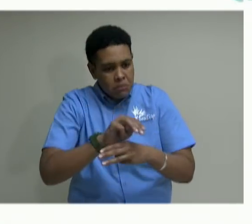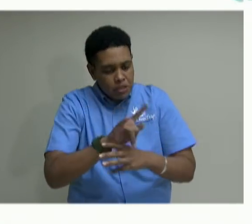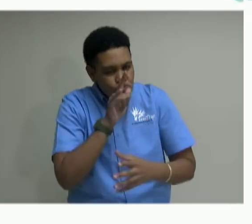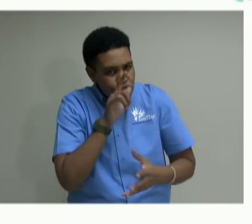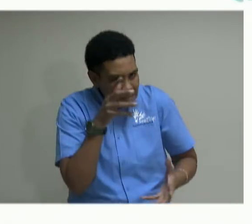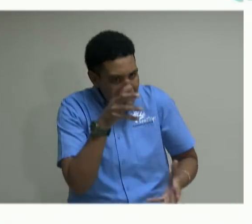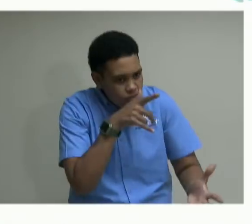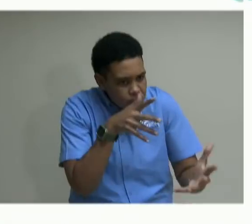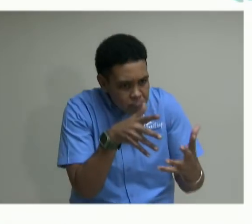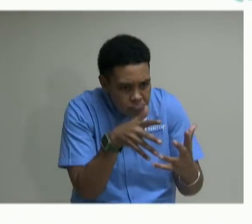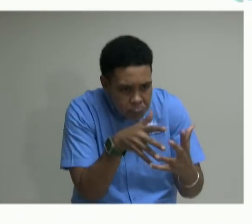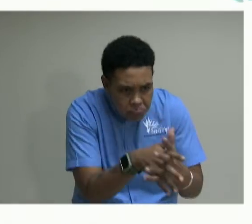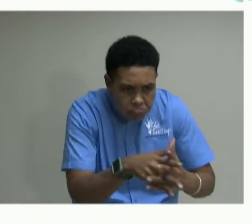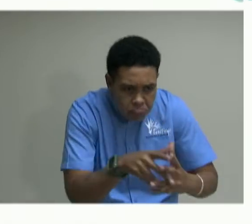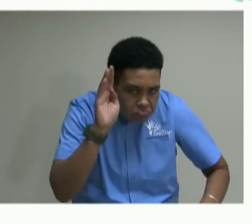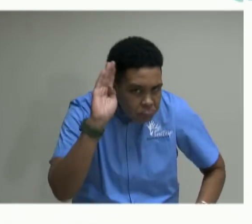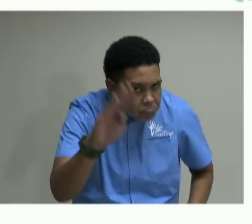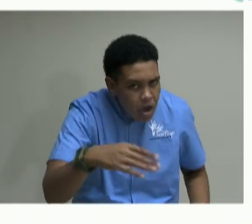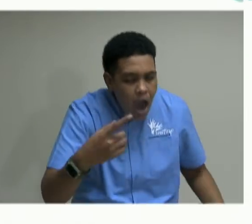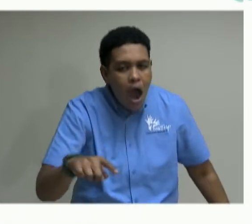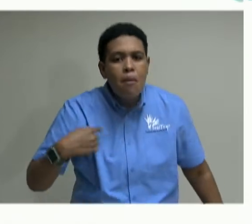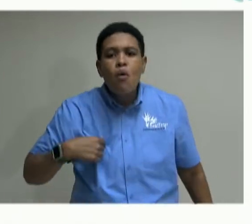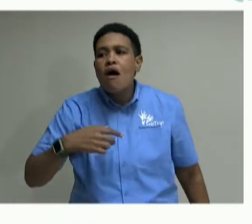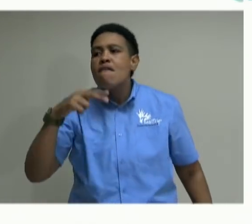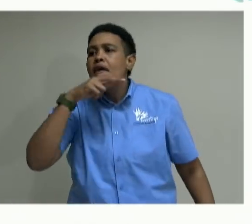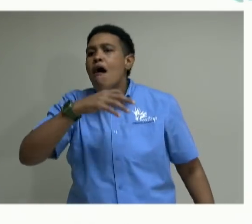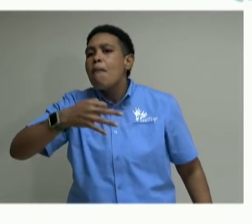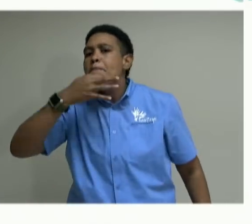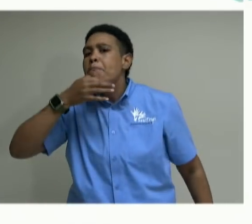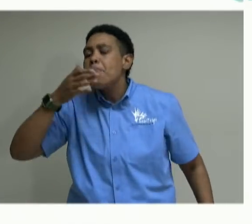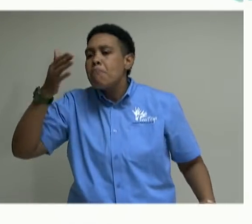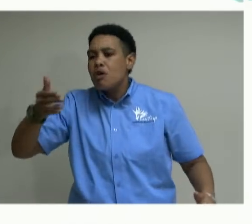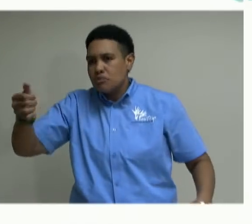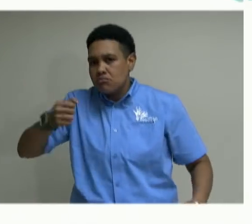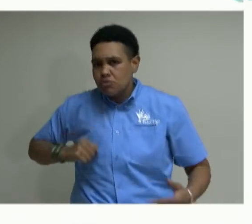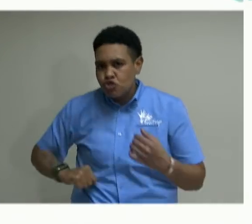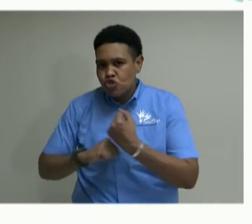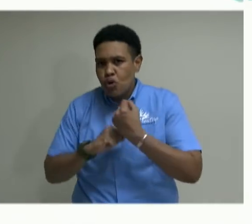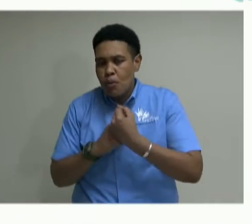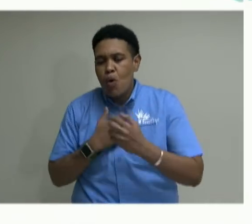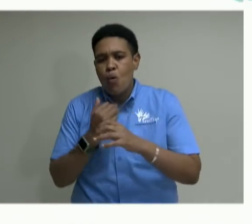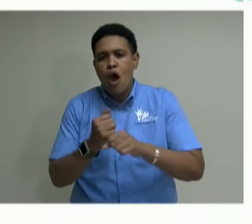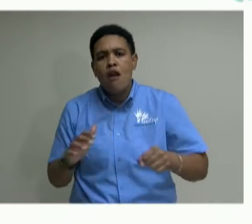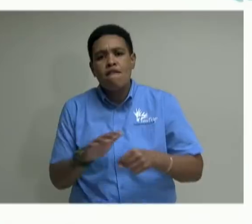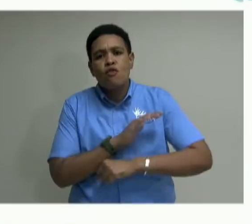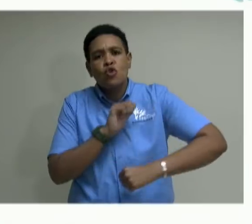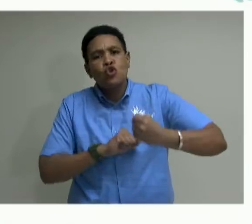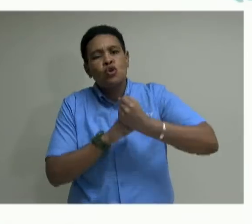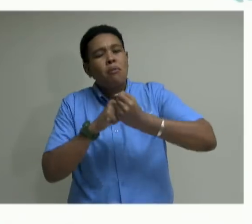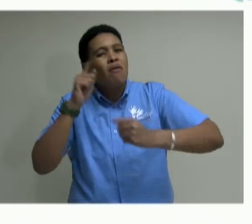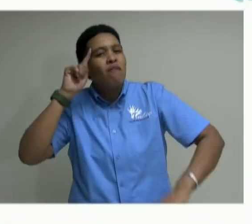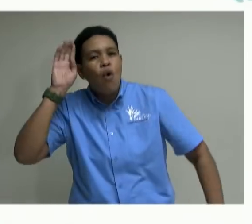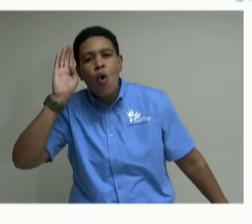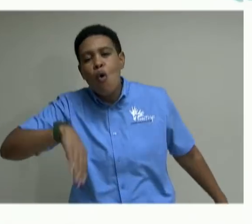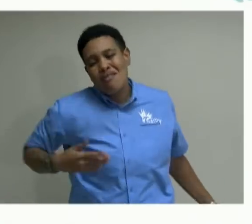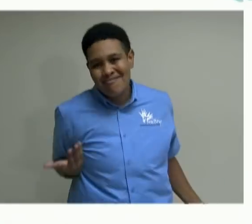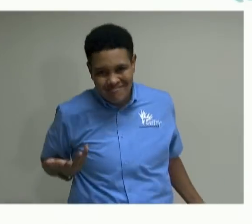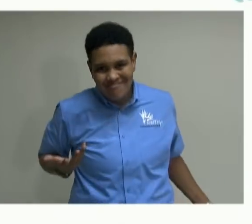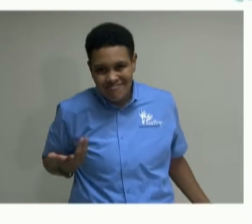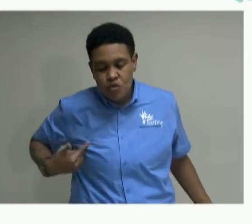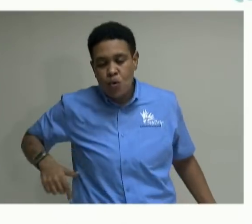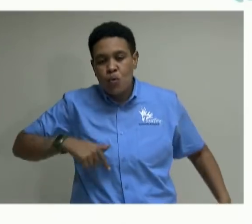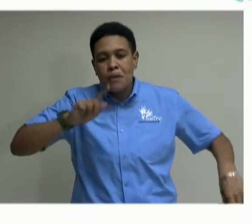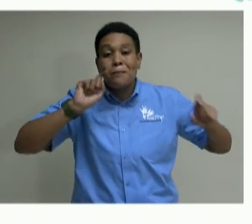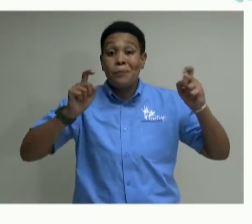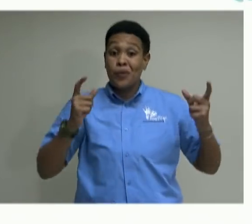the entire way. We've got the epidemiology support. We've got the full backing for everything. So we